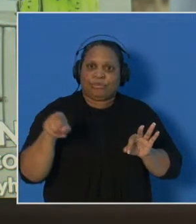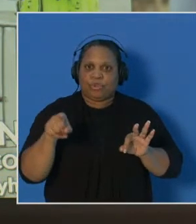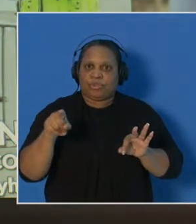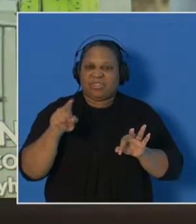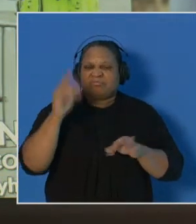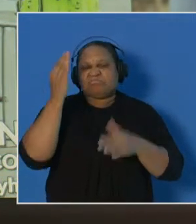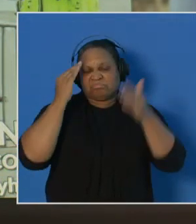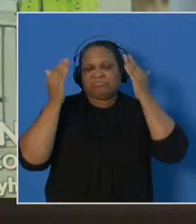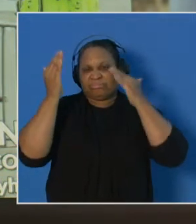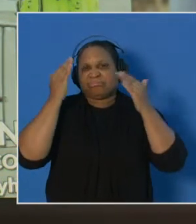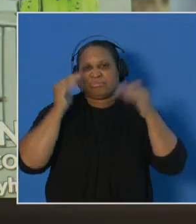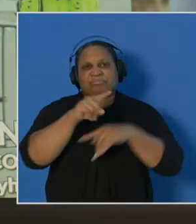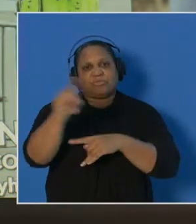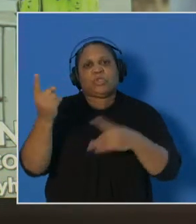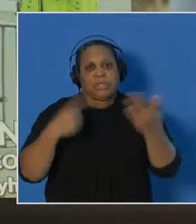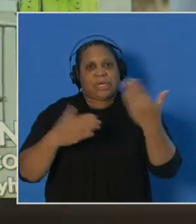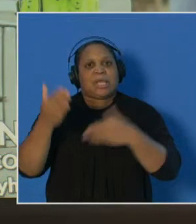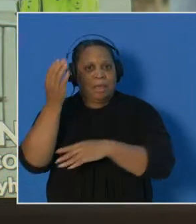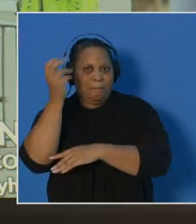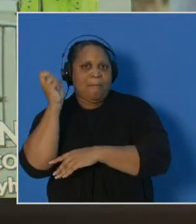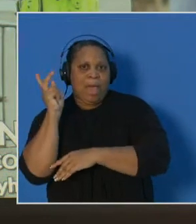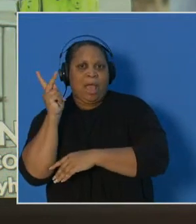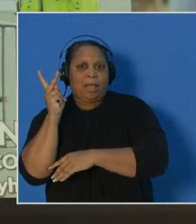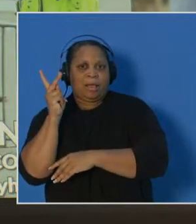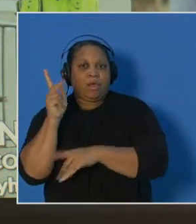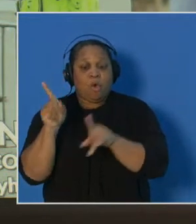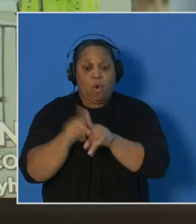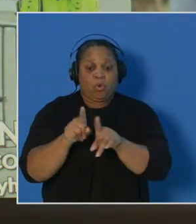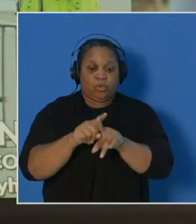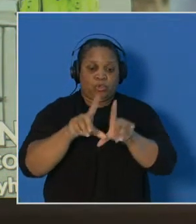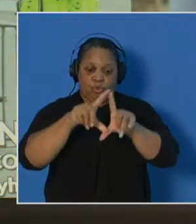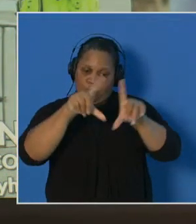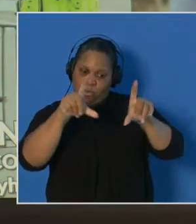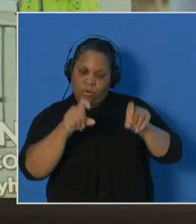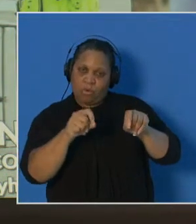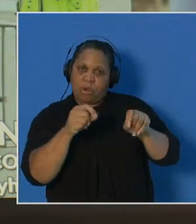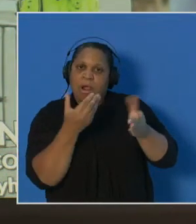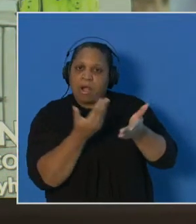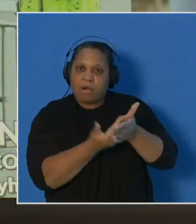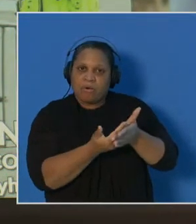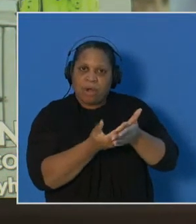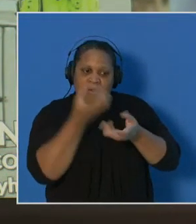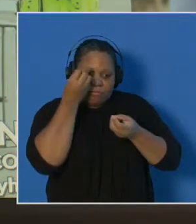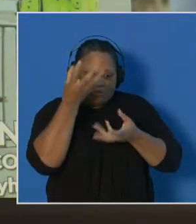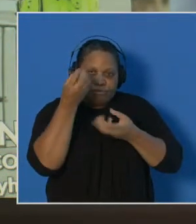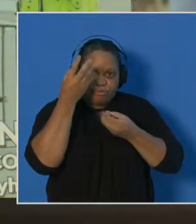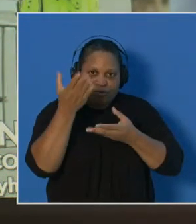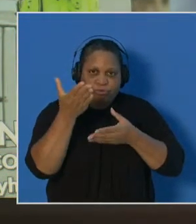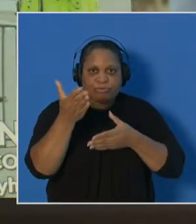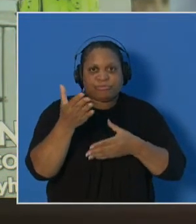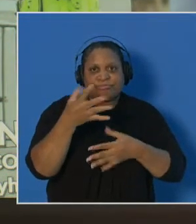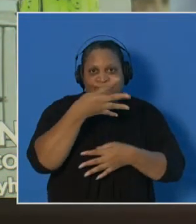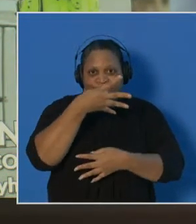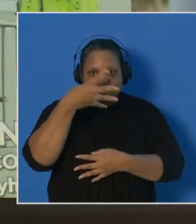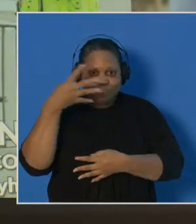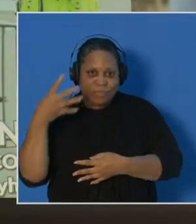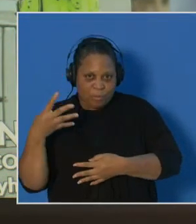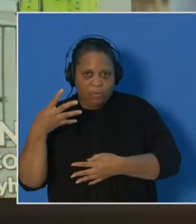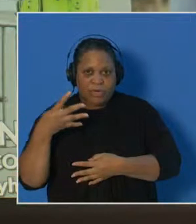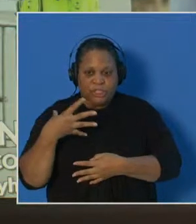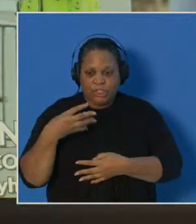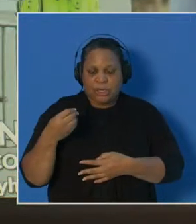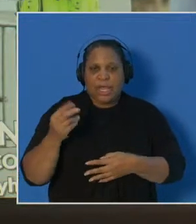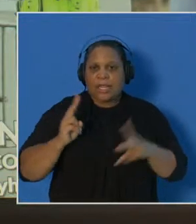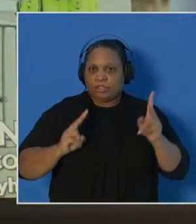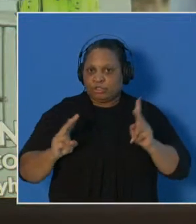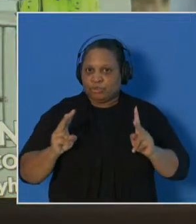be familiar with, as well as an arrival card containing information shared between immigration and the Bermuda